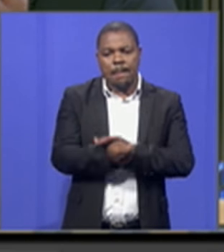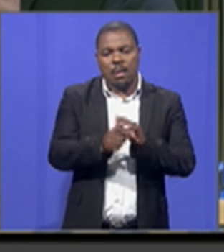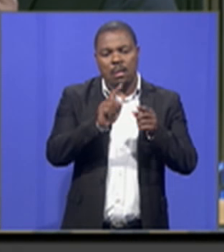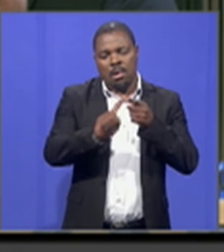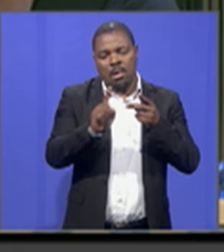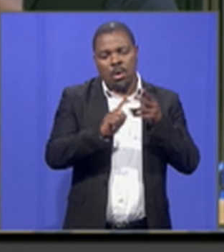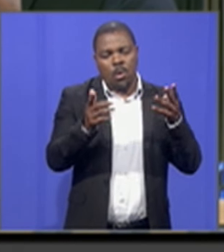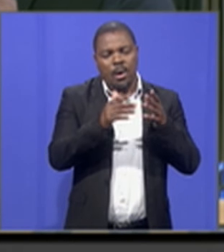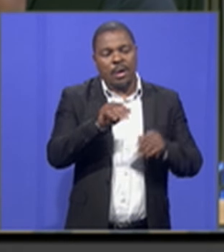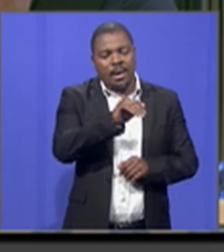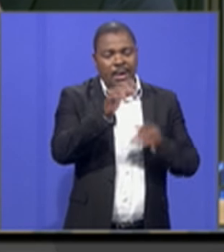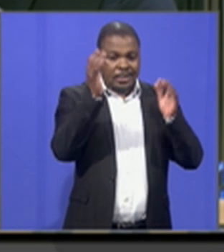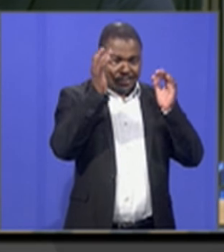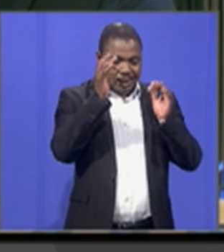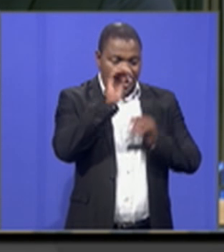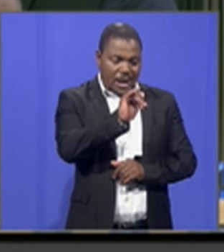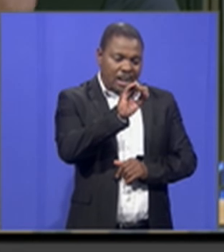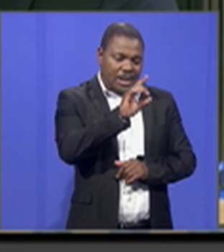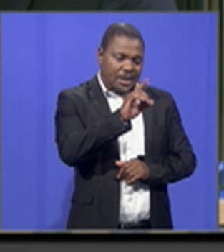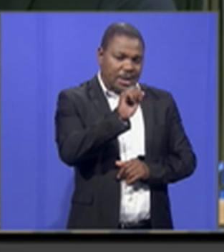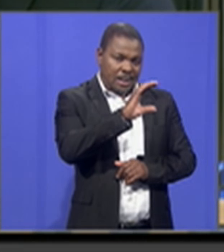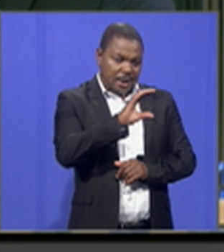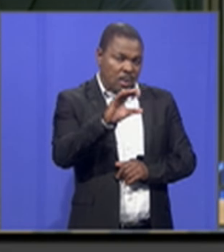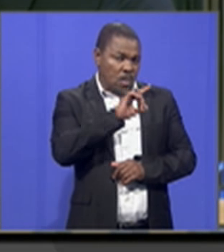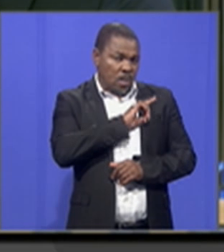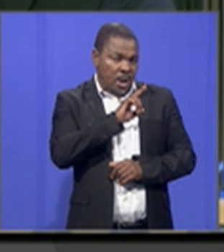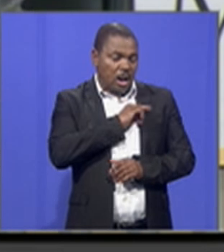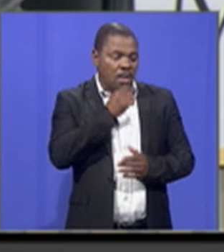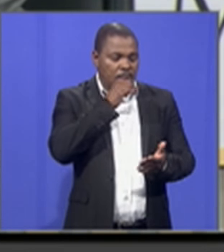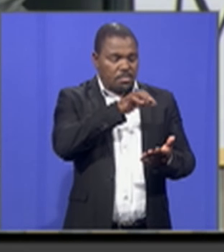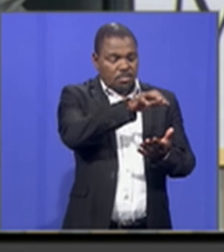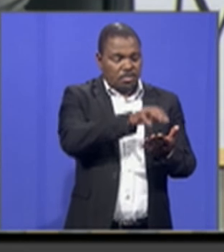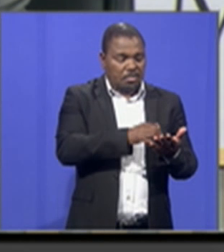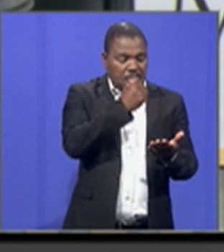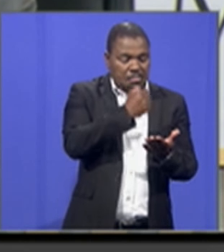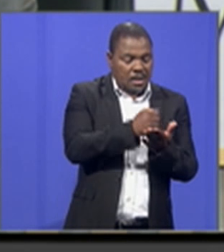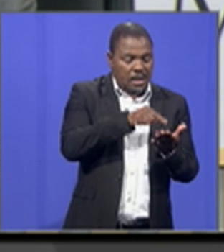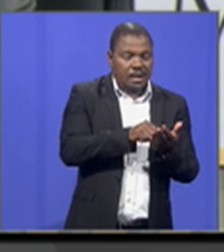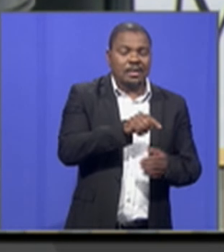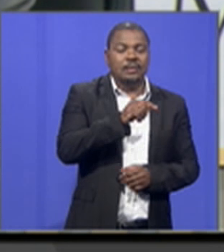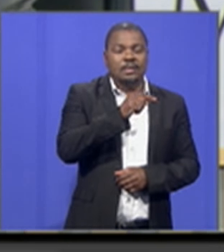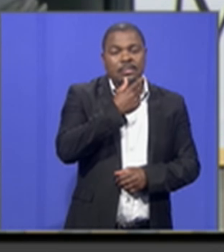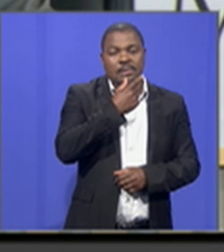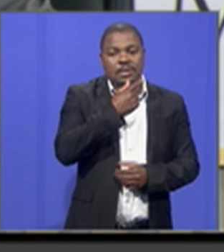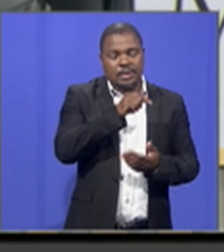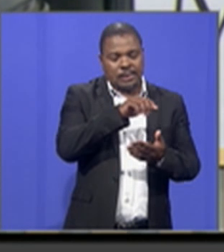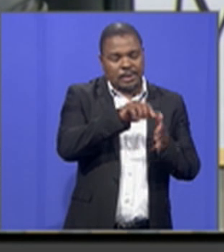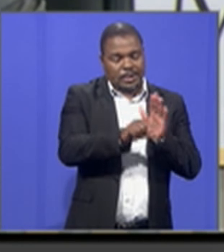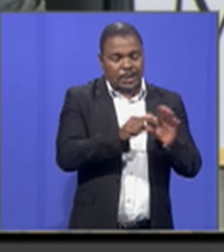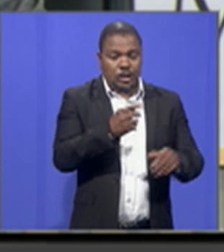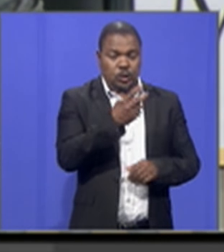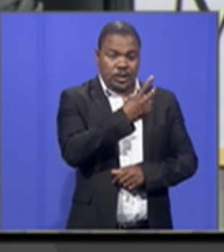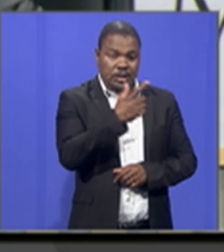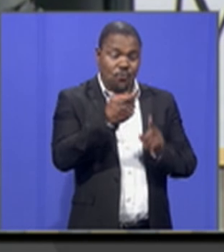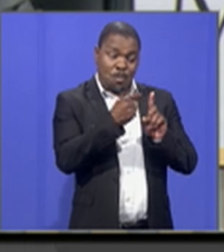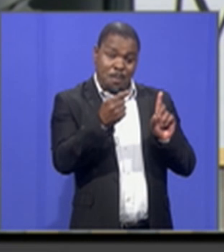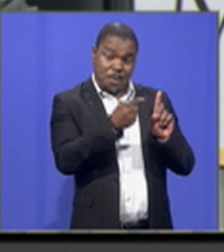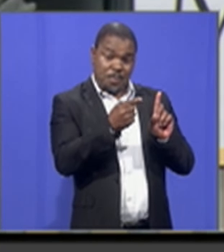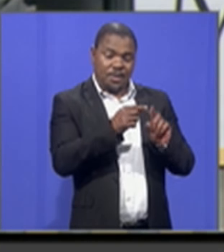la dinyakišišo tša bohlodi la IDEC ka ga lengwalo la boekanyo la section 27 la Adams. Le ge go le